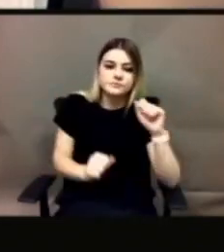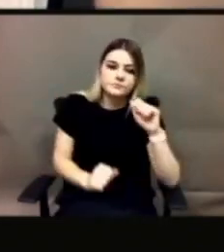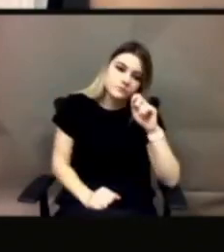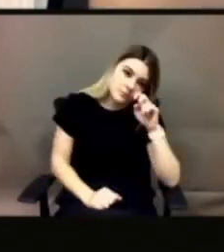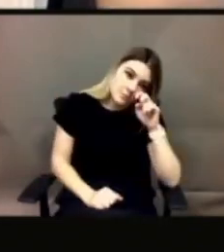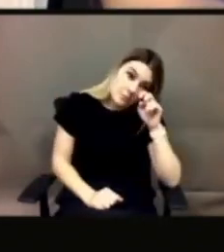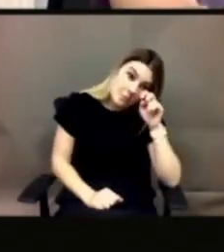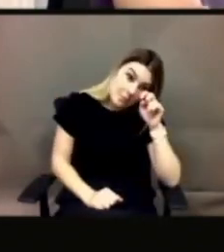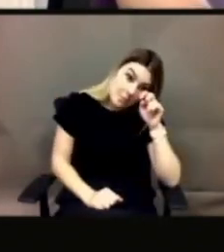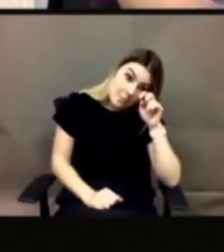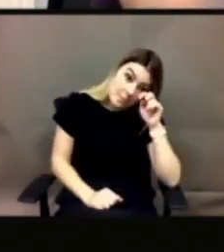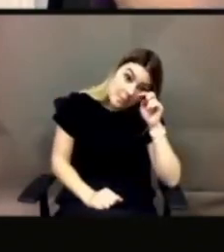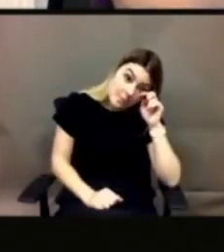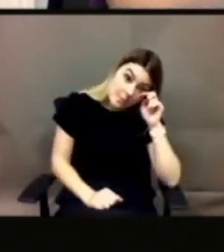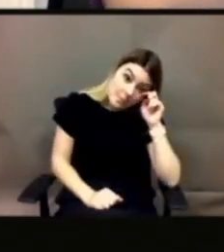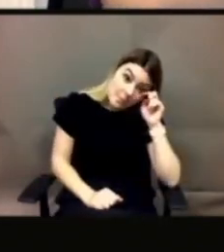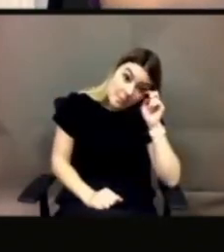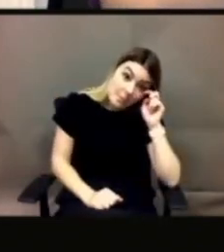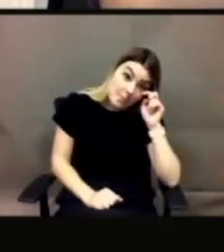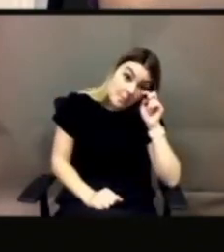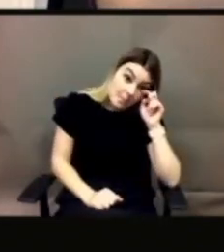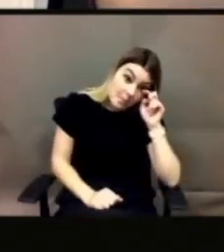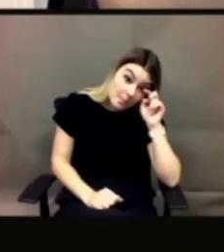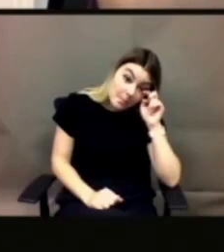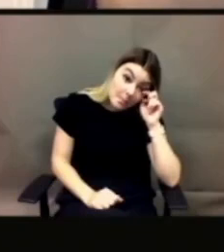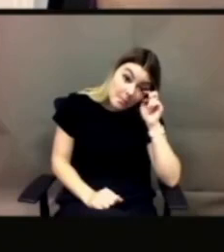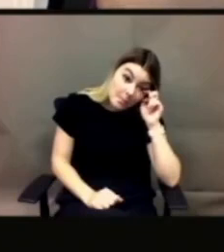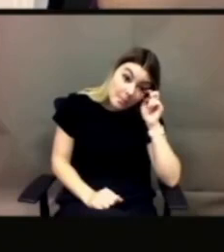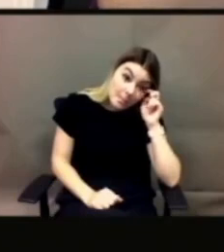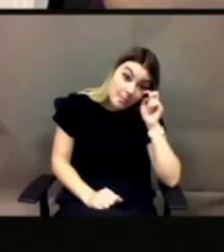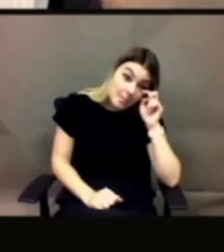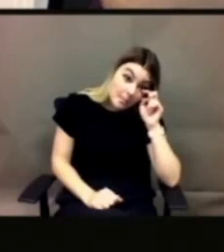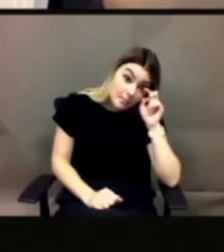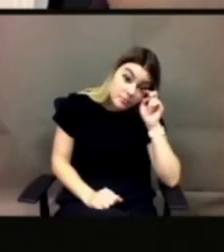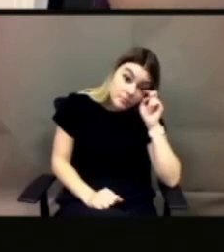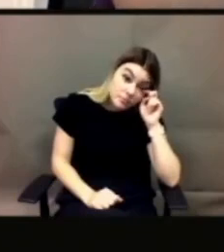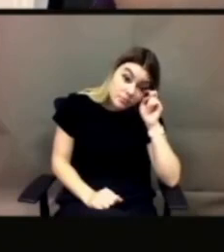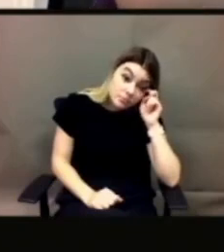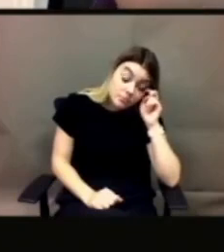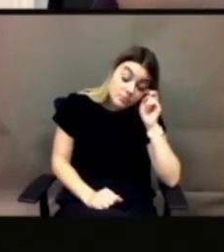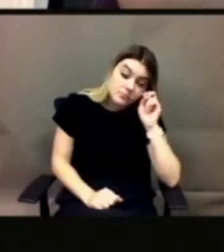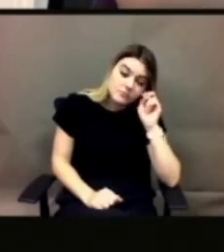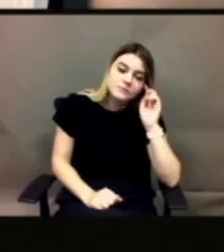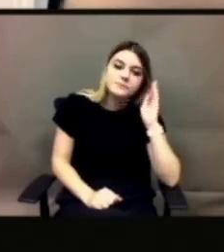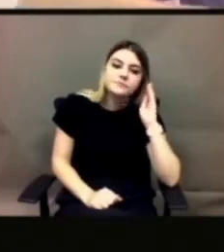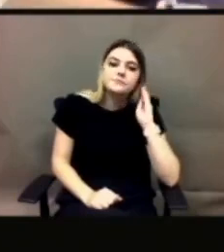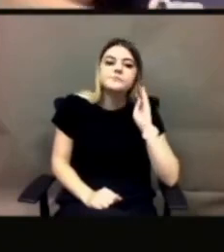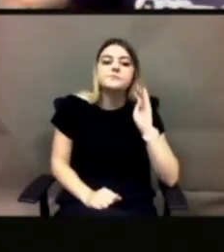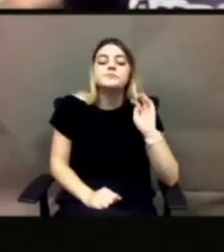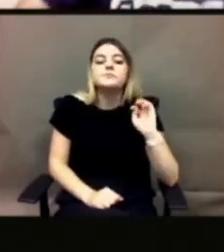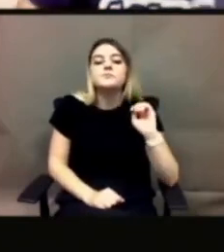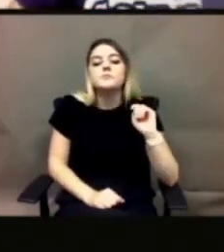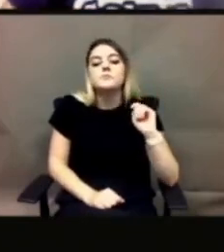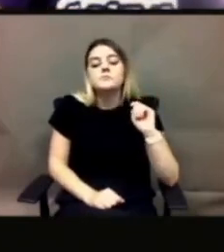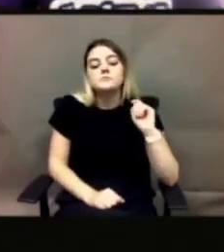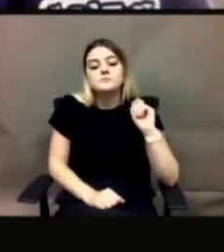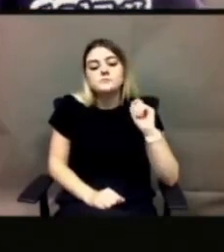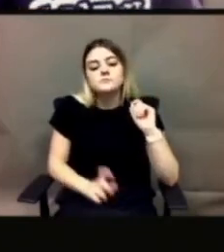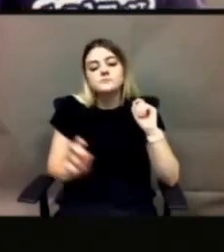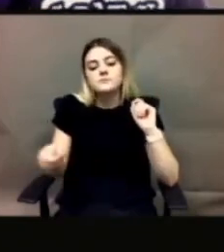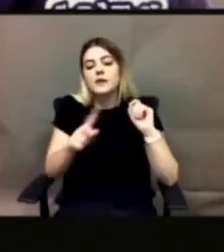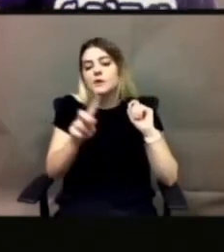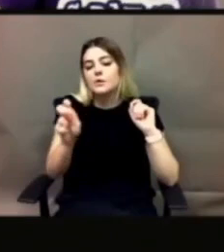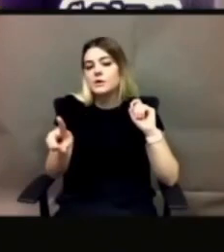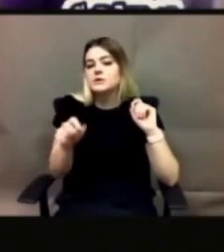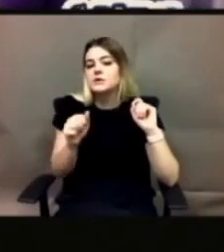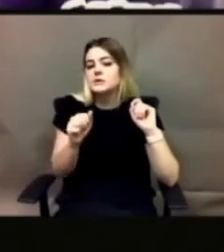new Scratch that you don't know what's going on. But I think this was the other question they had, was about the Makey